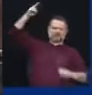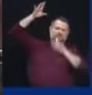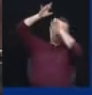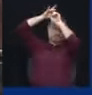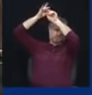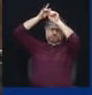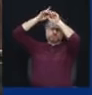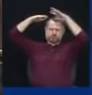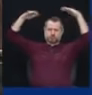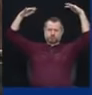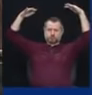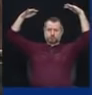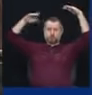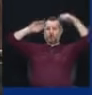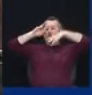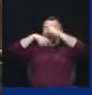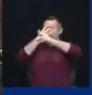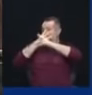the globe.